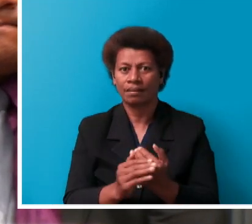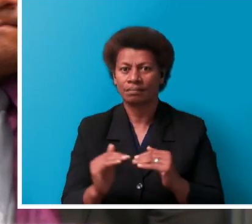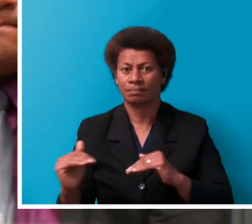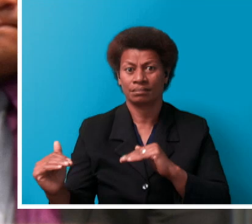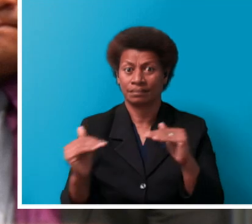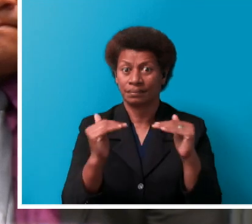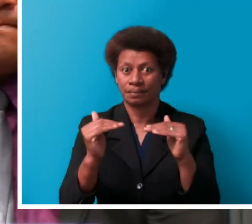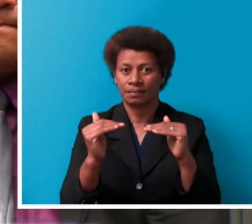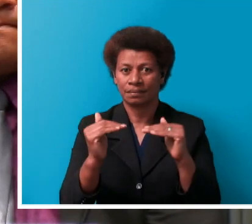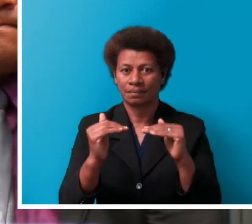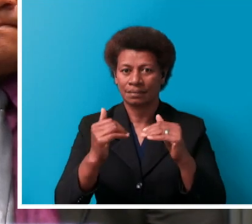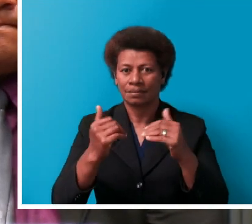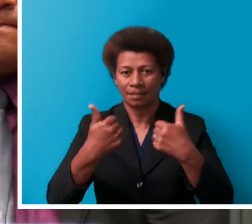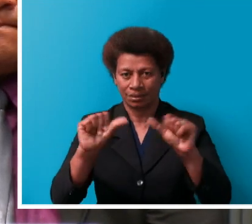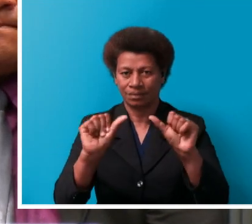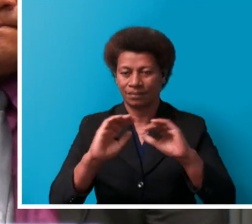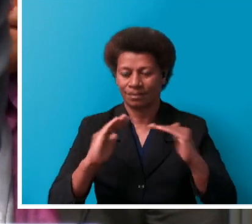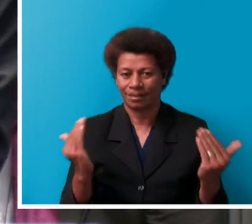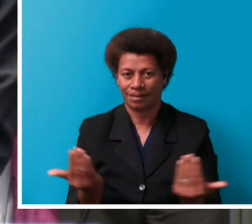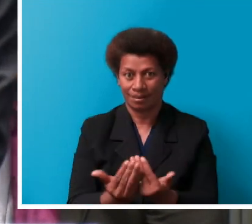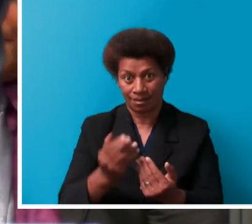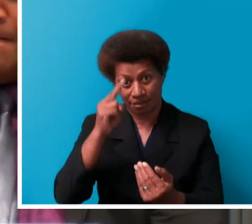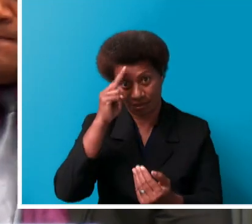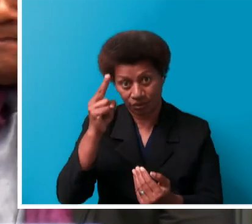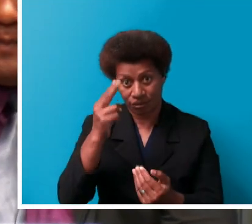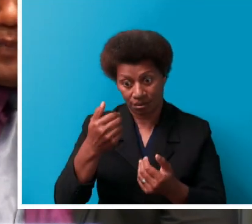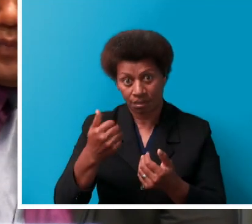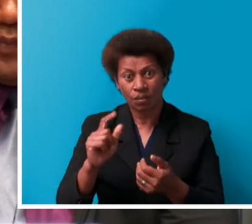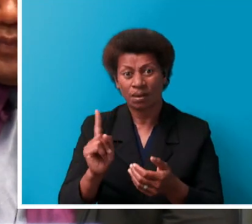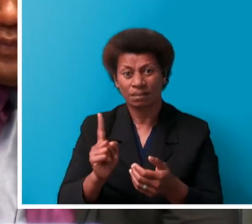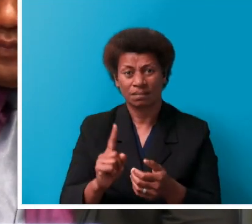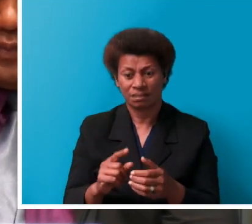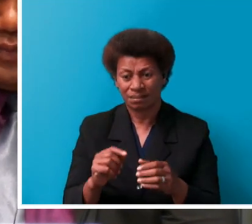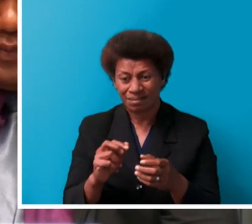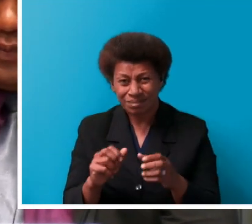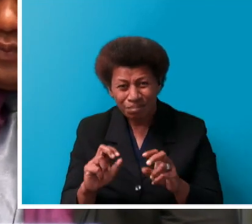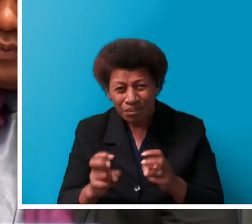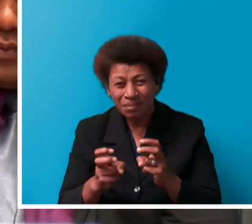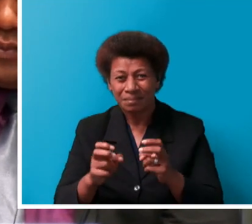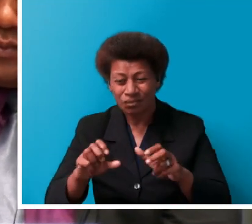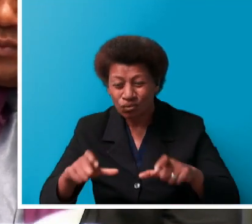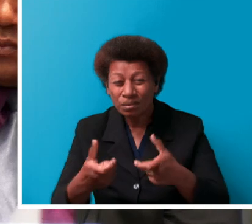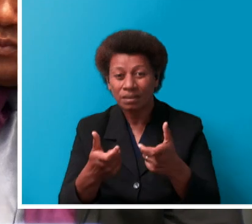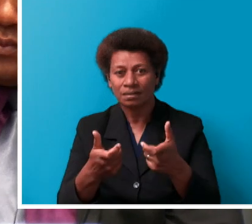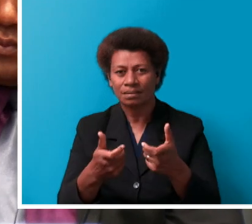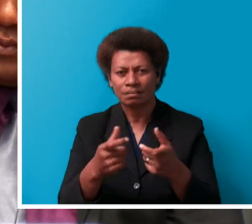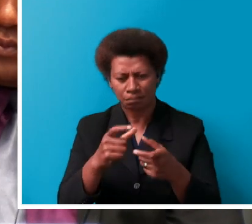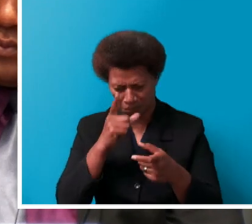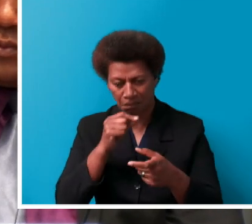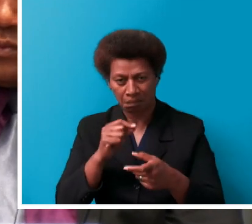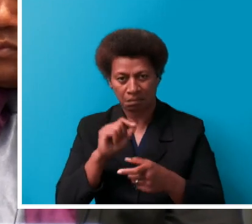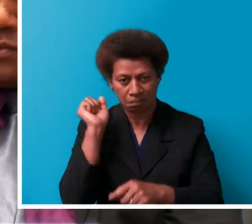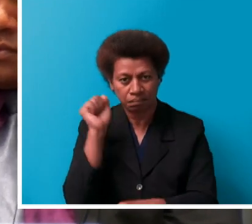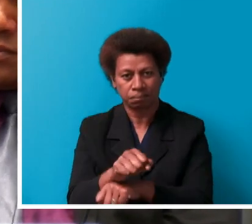together. Challenges we face as a nation are immense, but are not insurmountable. We have the